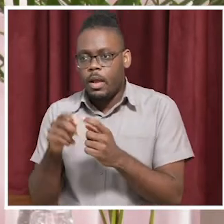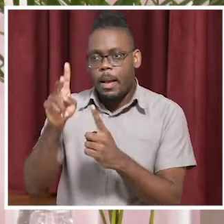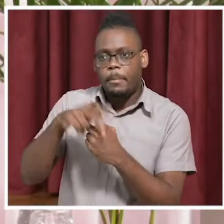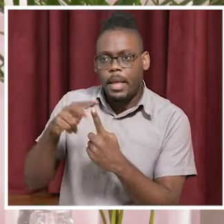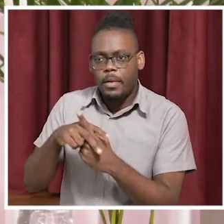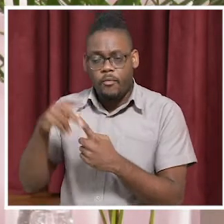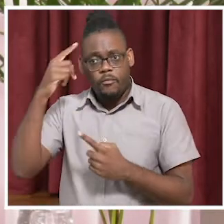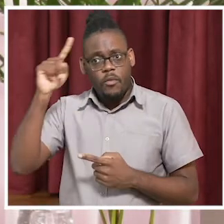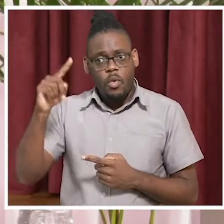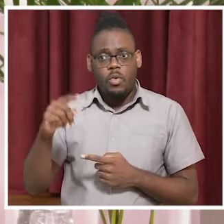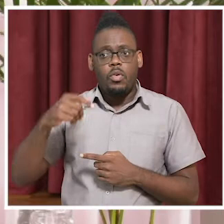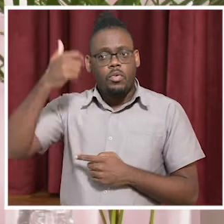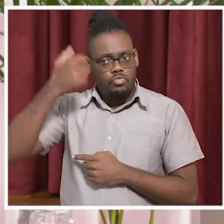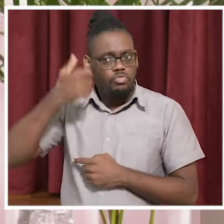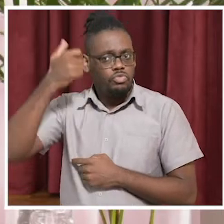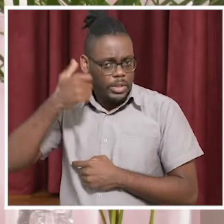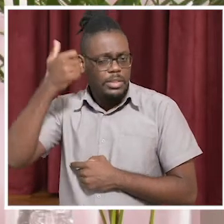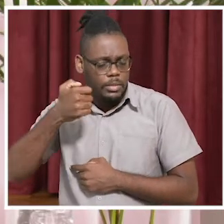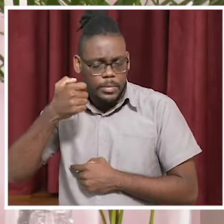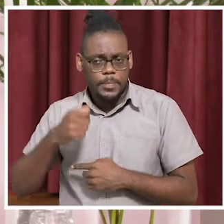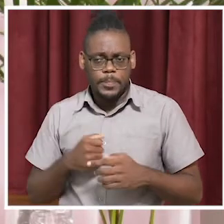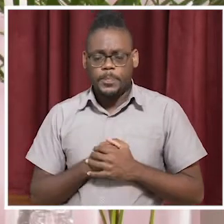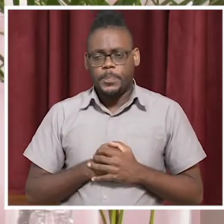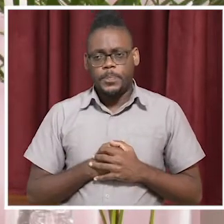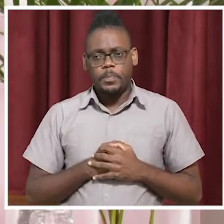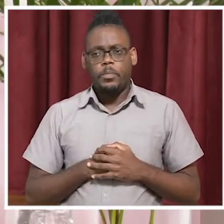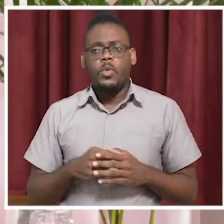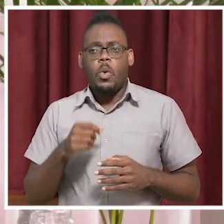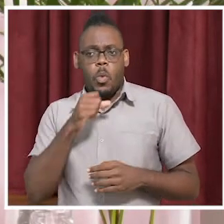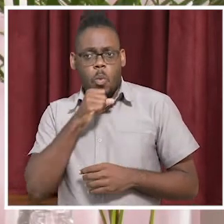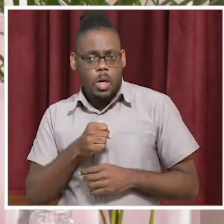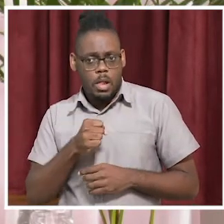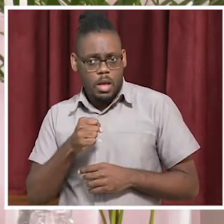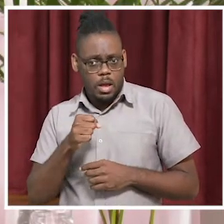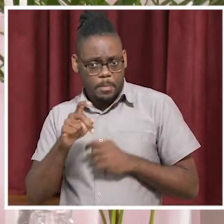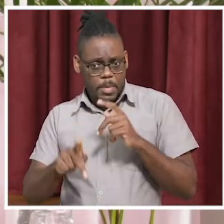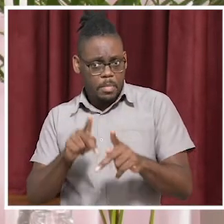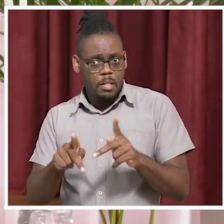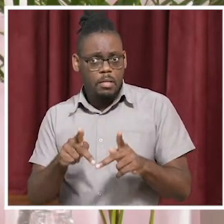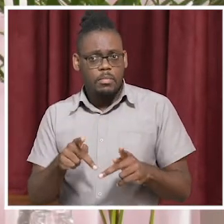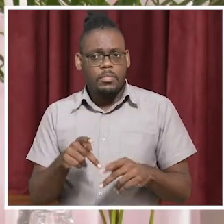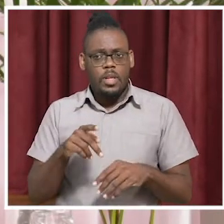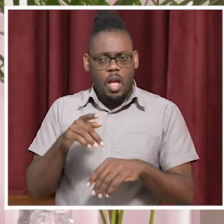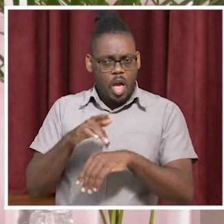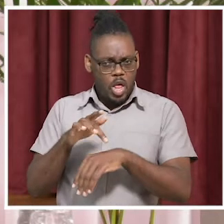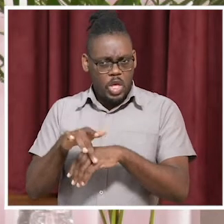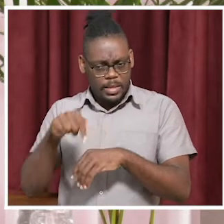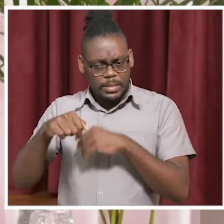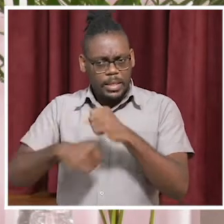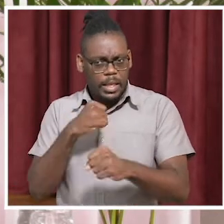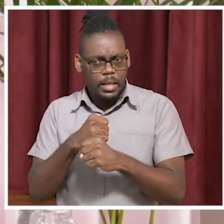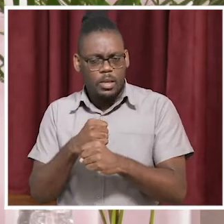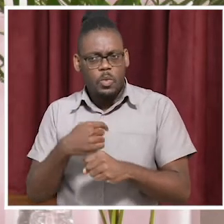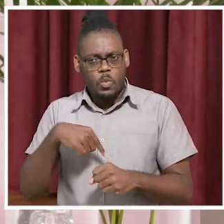Our senior citizens pension, earlier this year, in April this year, we launched our online application for the senior citizens pension. And so